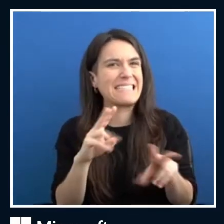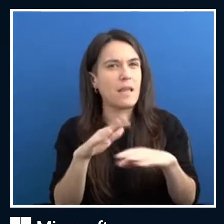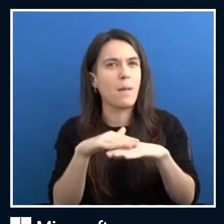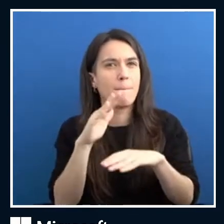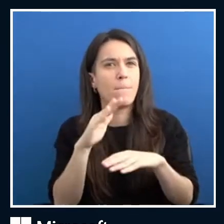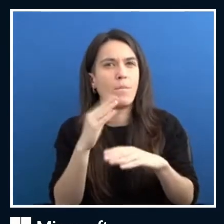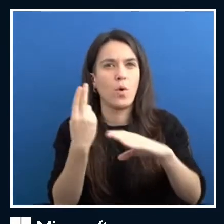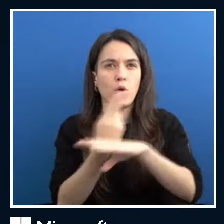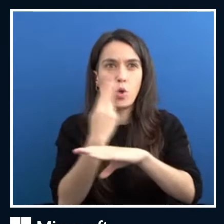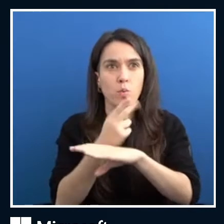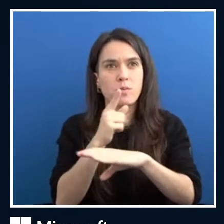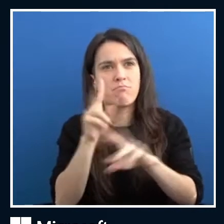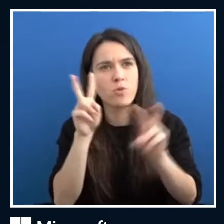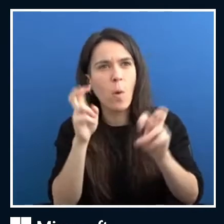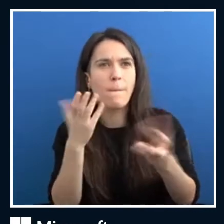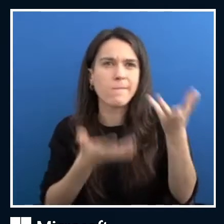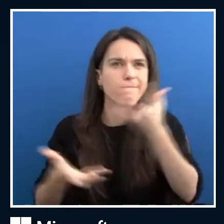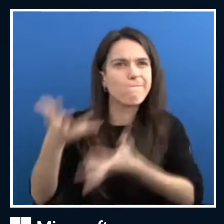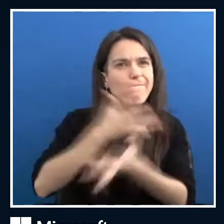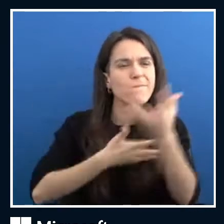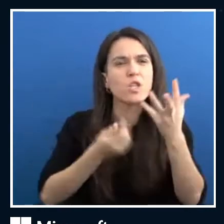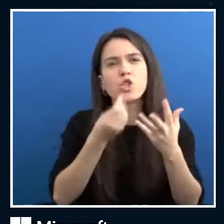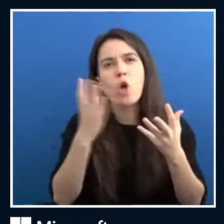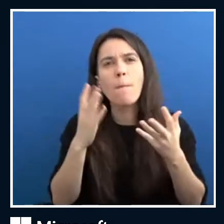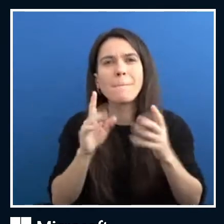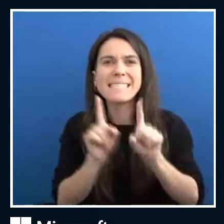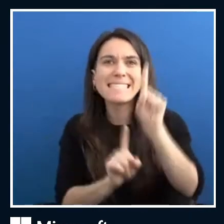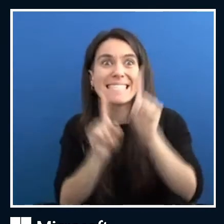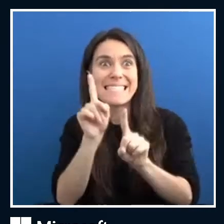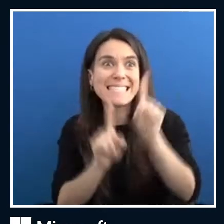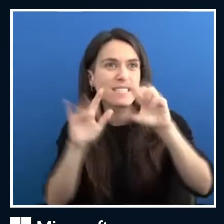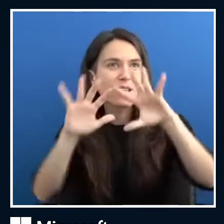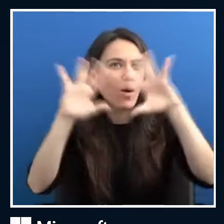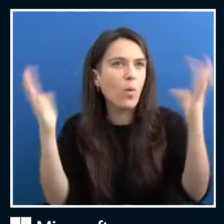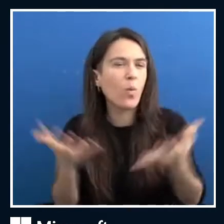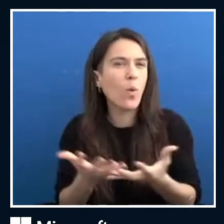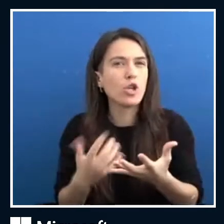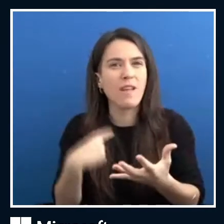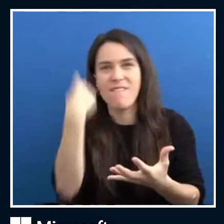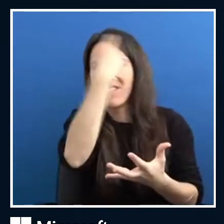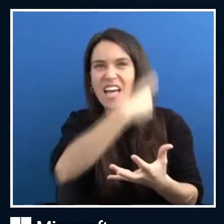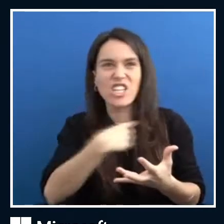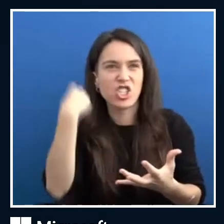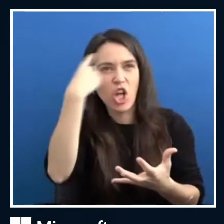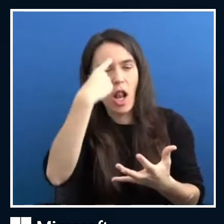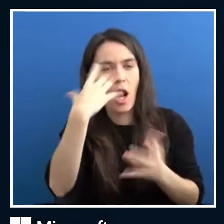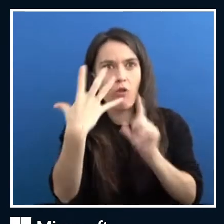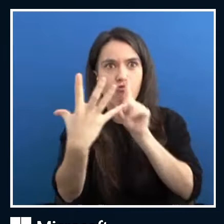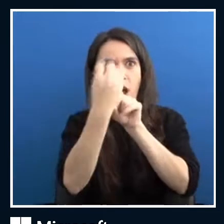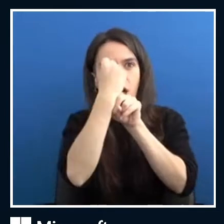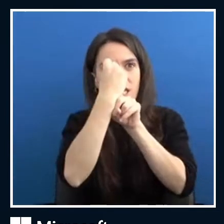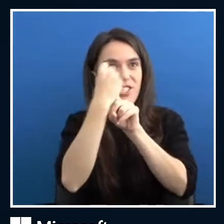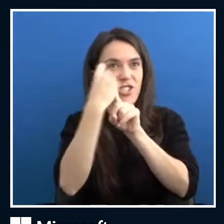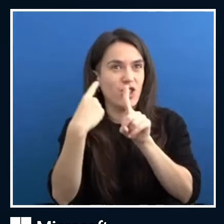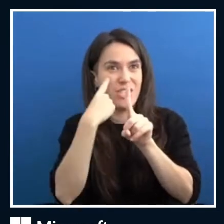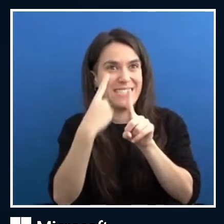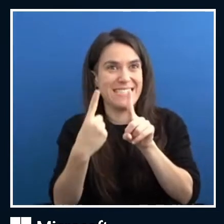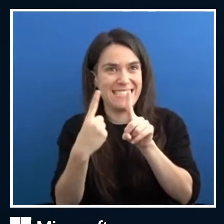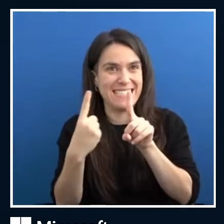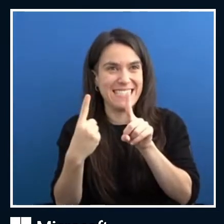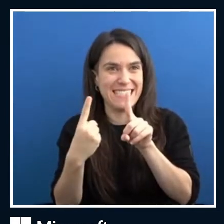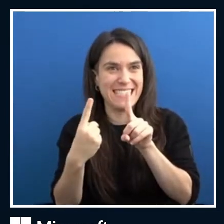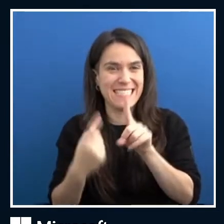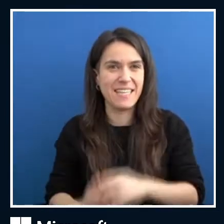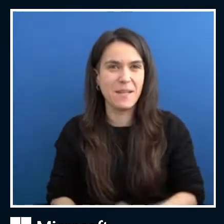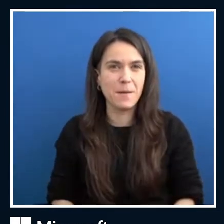topic. Some cities on the planet ban face recognition, for example. There are some